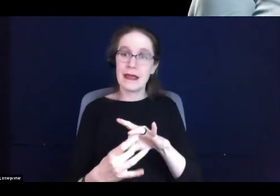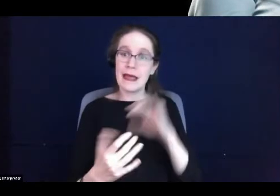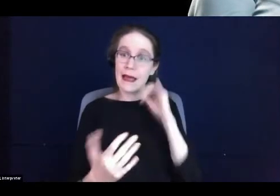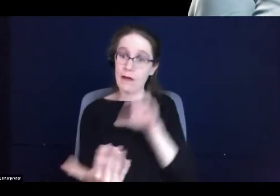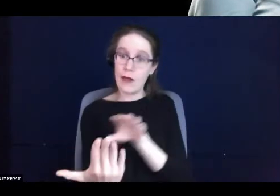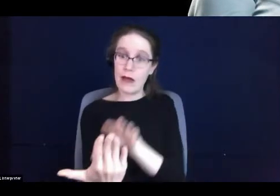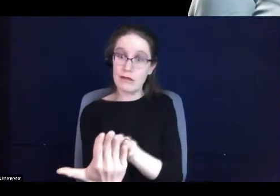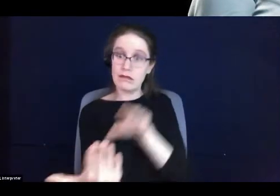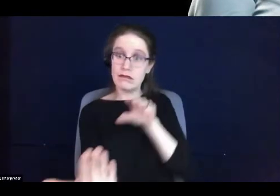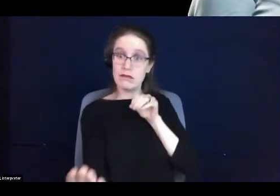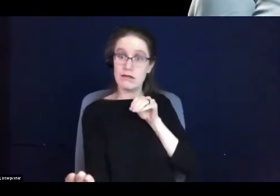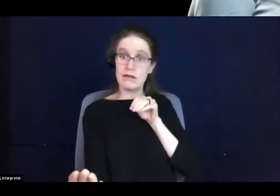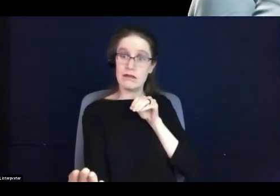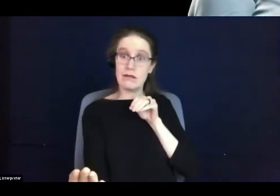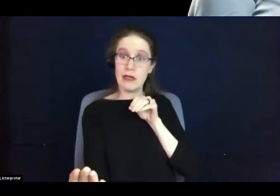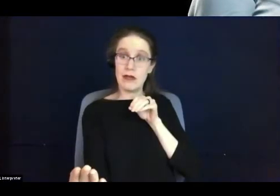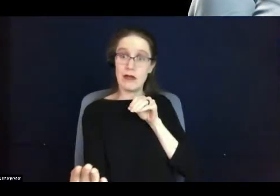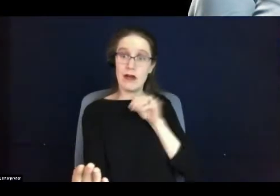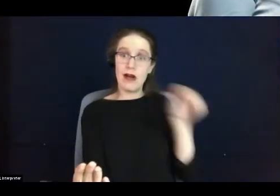helps to calm and regulate us.